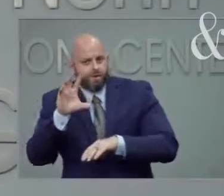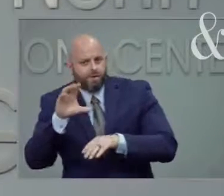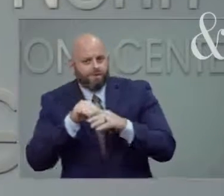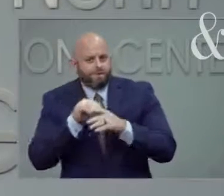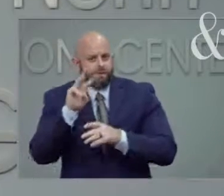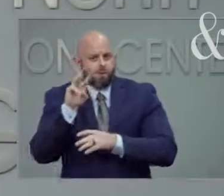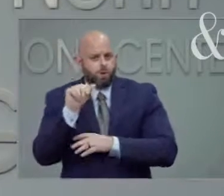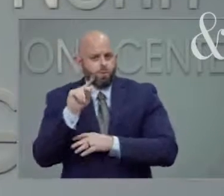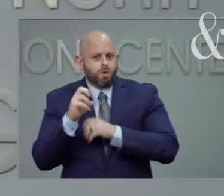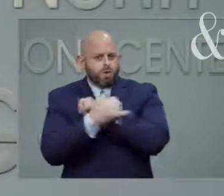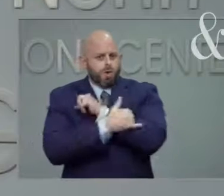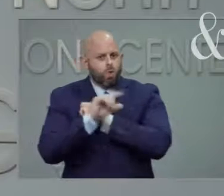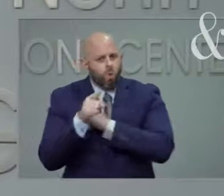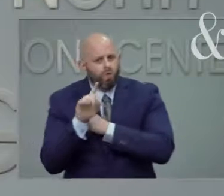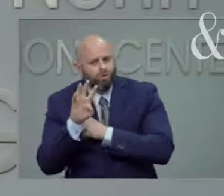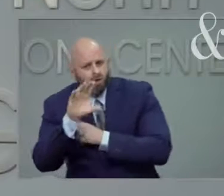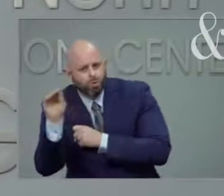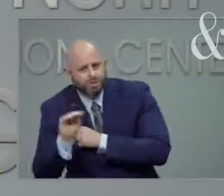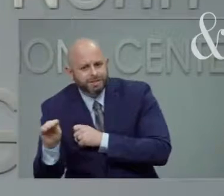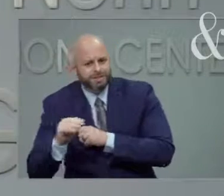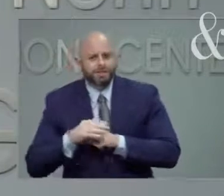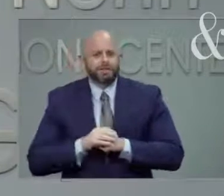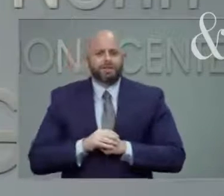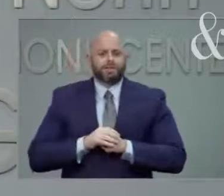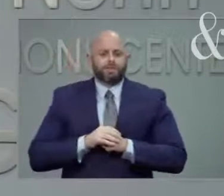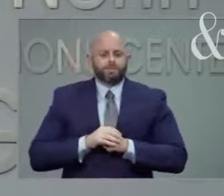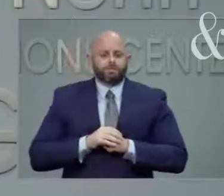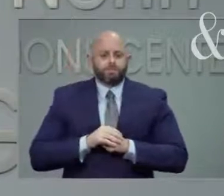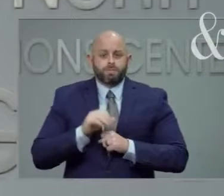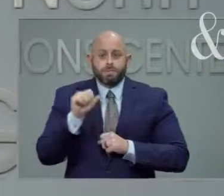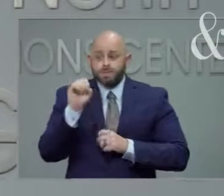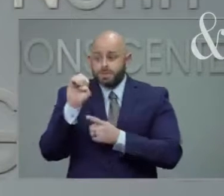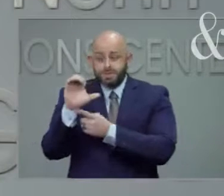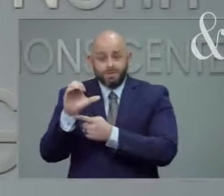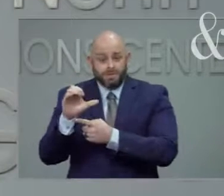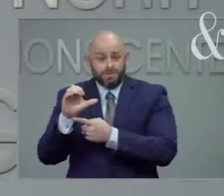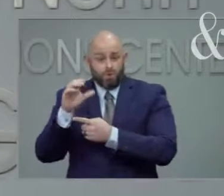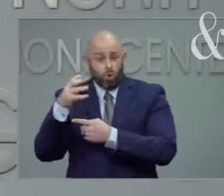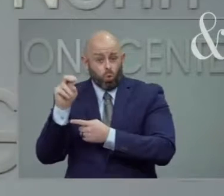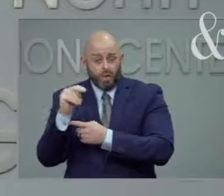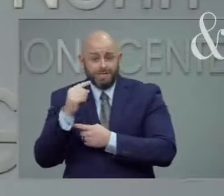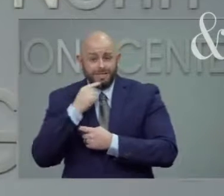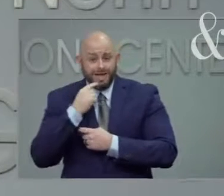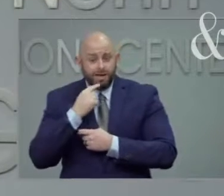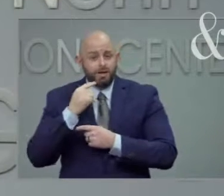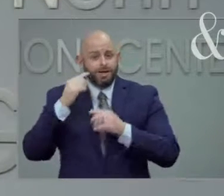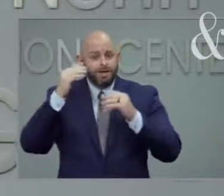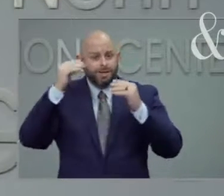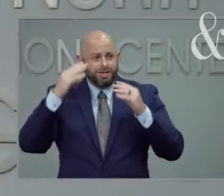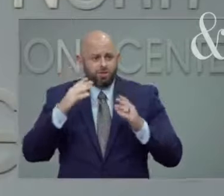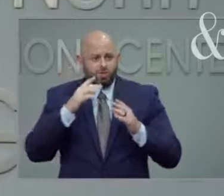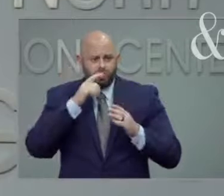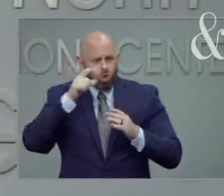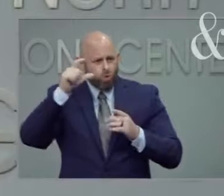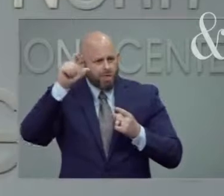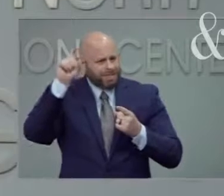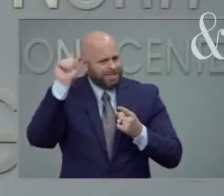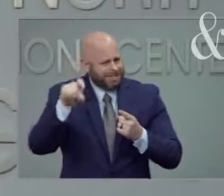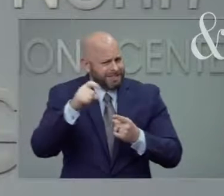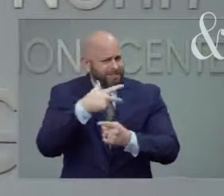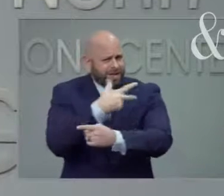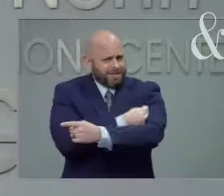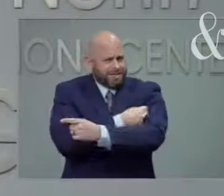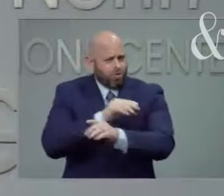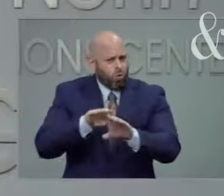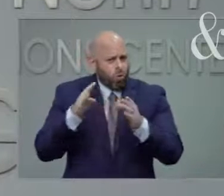and Secretary Cohen say, that teachers don't need to be vaccinated to reopen schools safely. So why make this move now? Why not